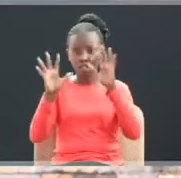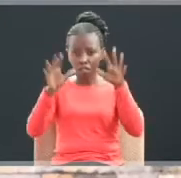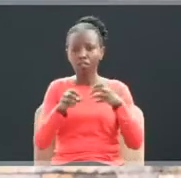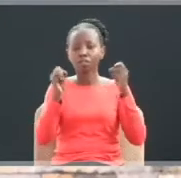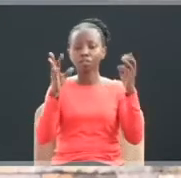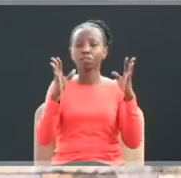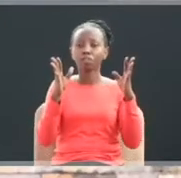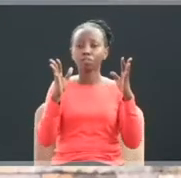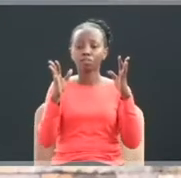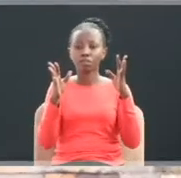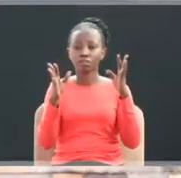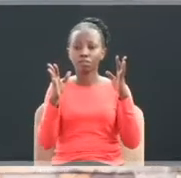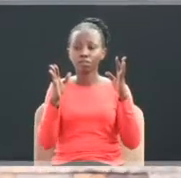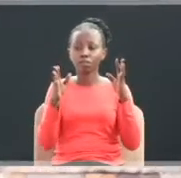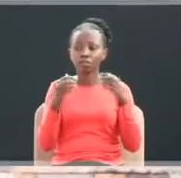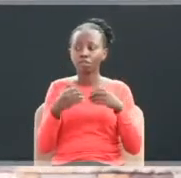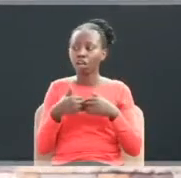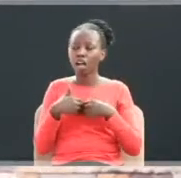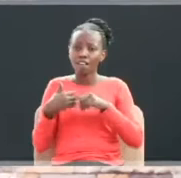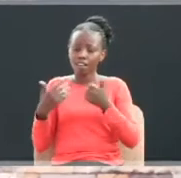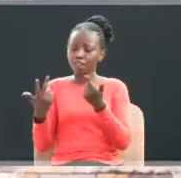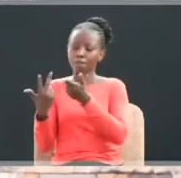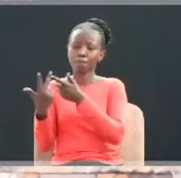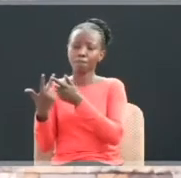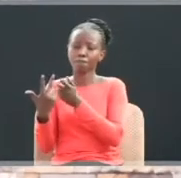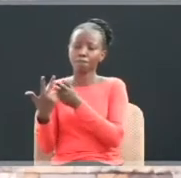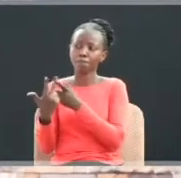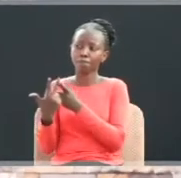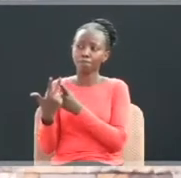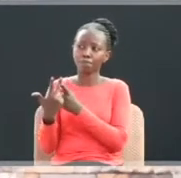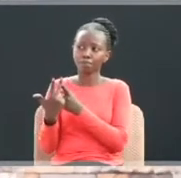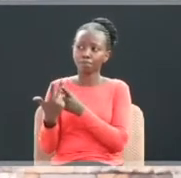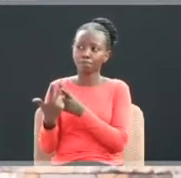Hallelujah. The other point, which is number three.